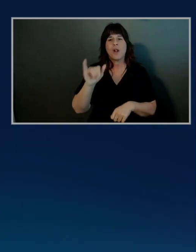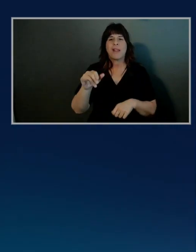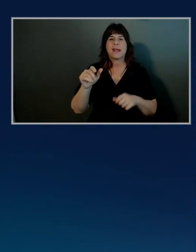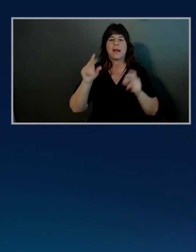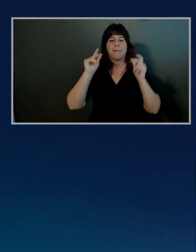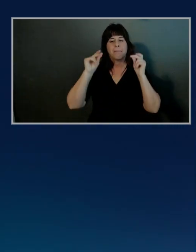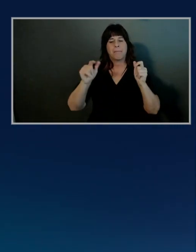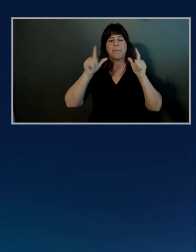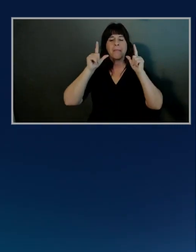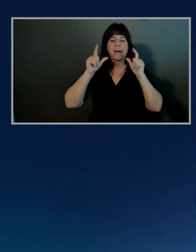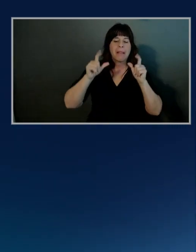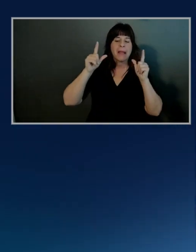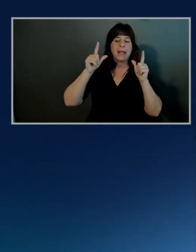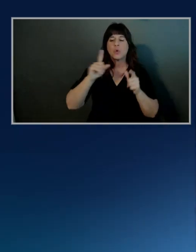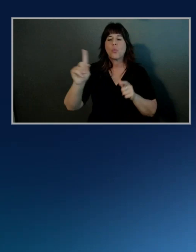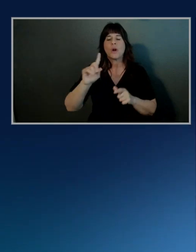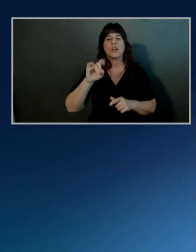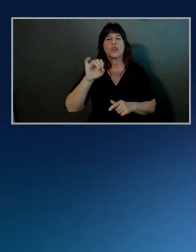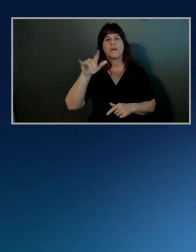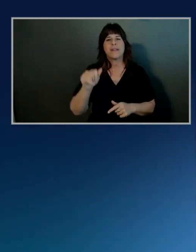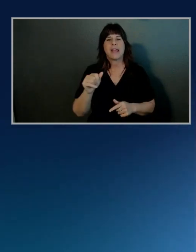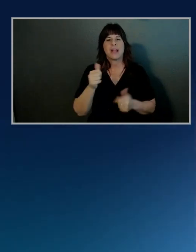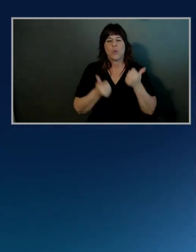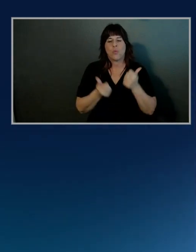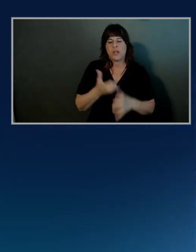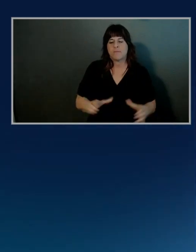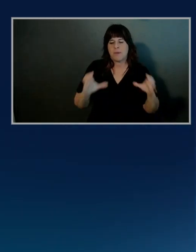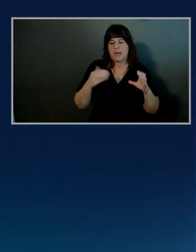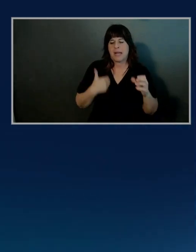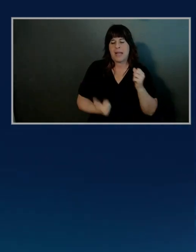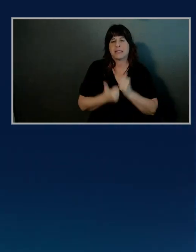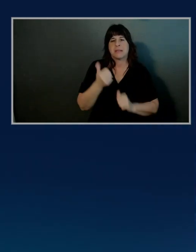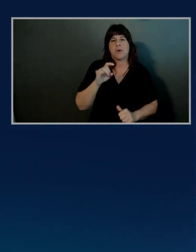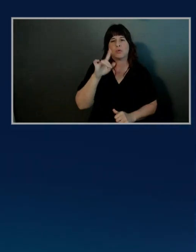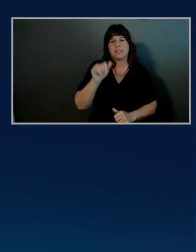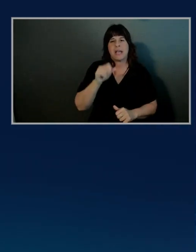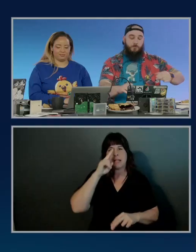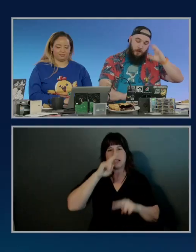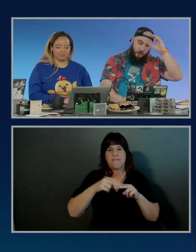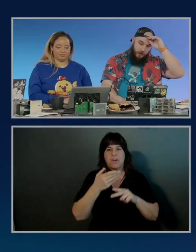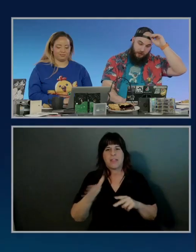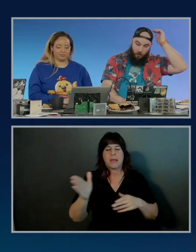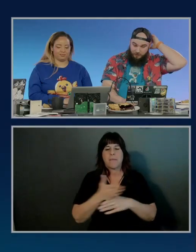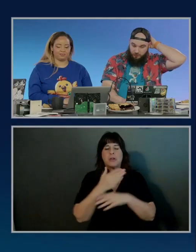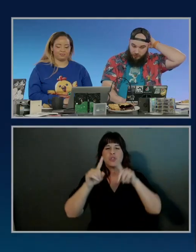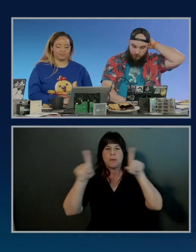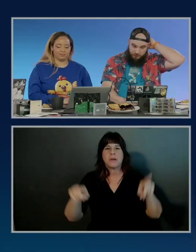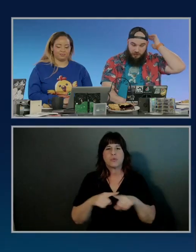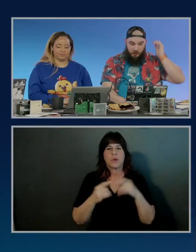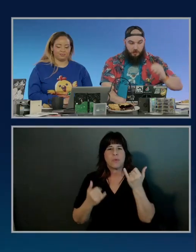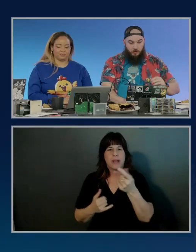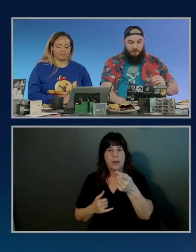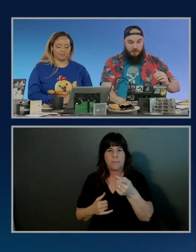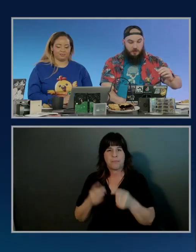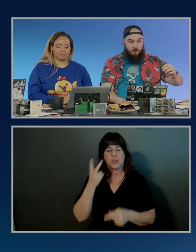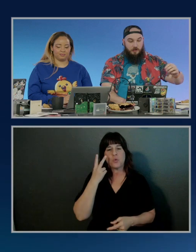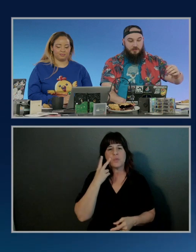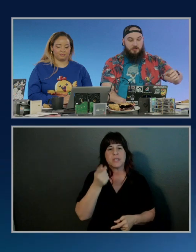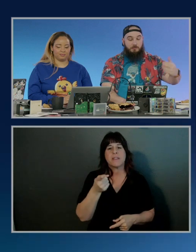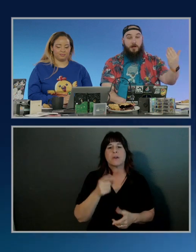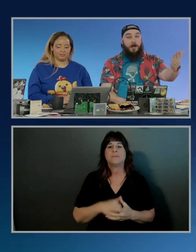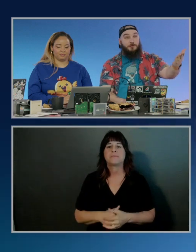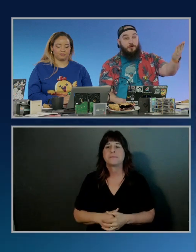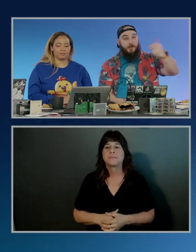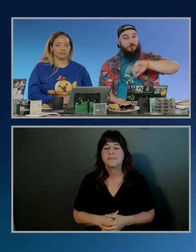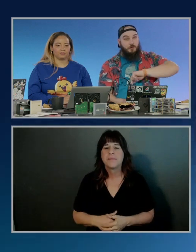about where your data is, what bucket has the most data, and all those fun things. So I'm going to be showing my screen right now, and on my screen you can see here that this